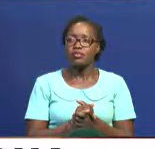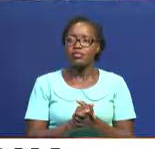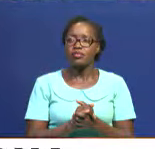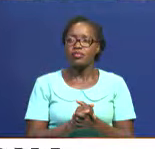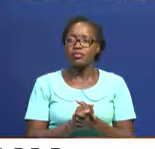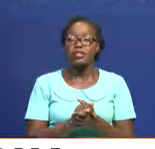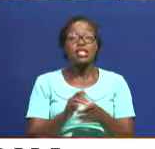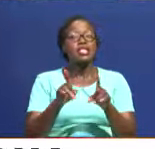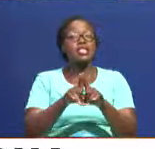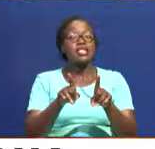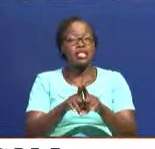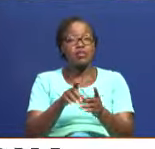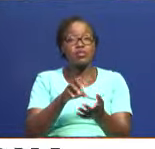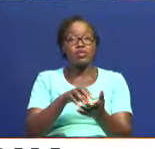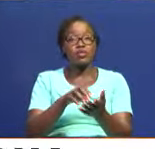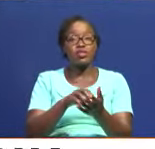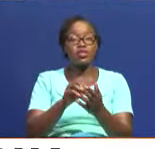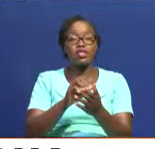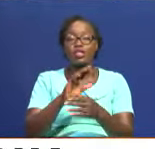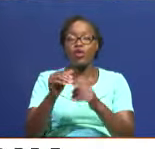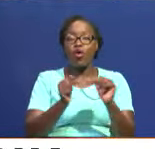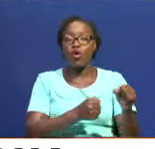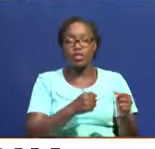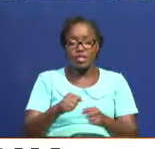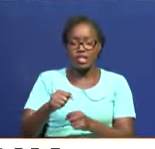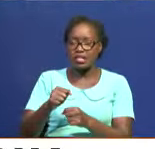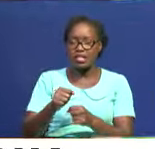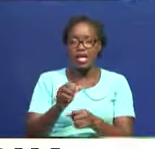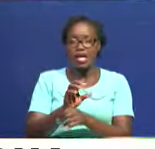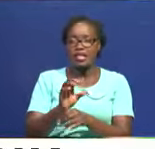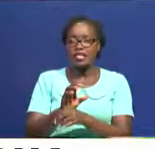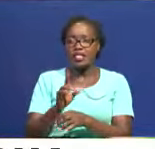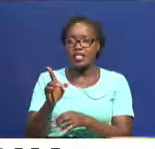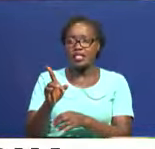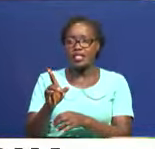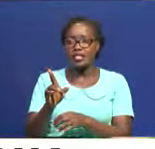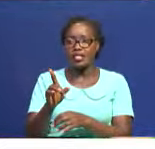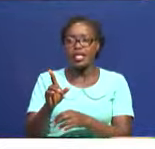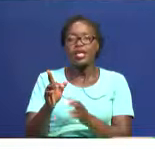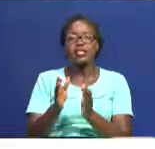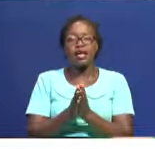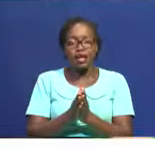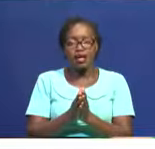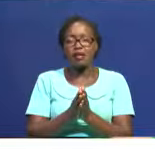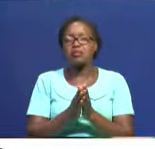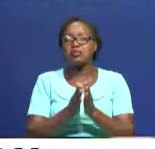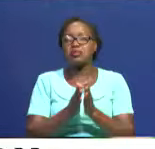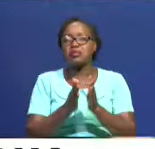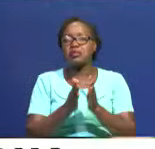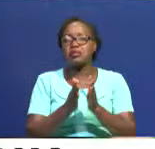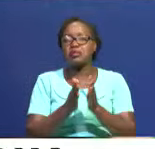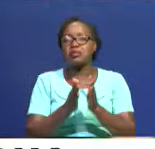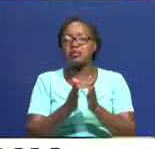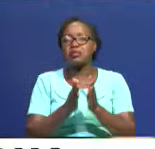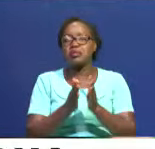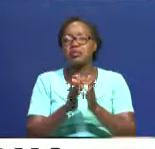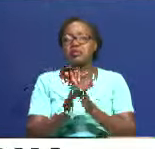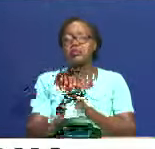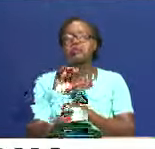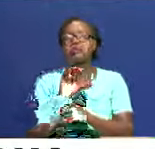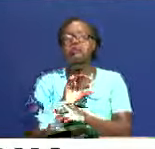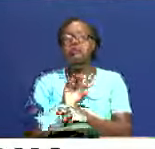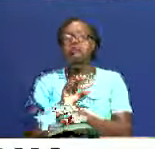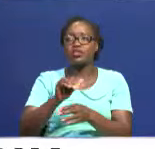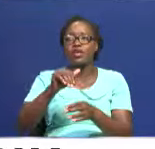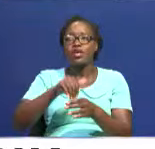Hali ilikuwa vivyo hivyo katika kanisa la All Saints Cathedral. Kasisi Evans Omolo alisisitiza haja ya